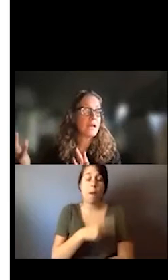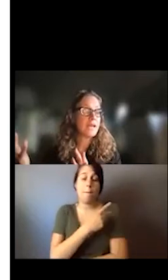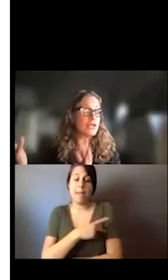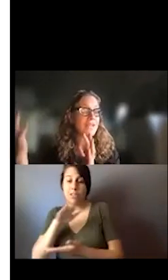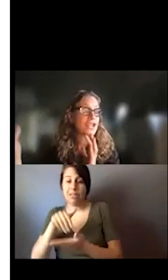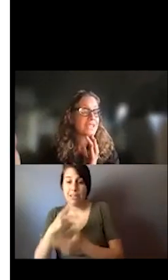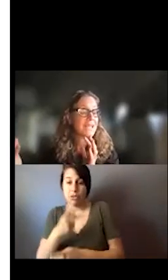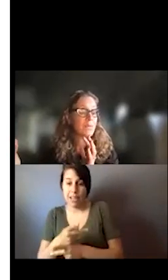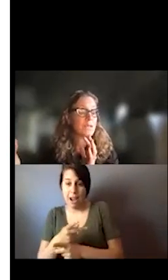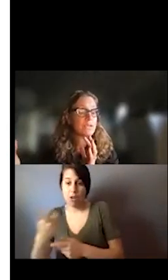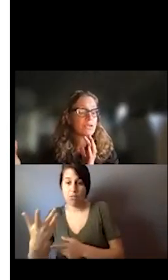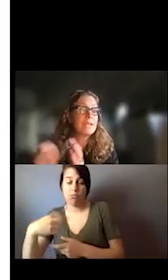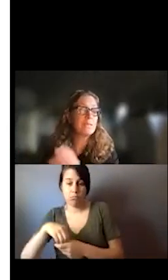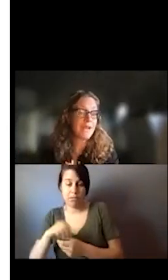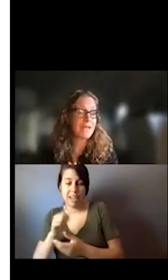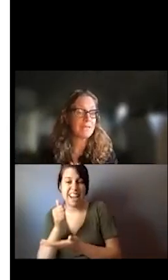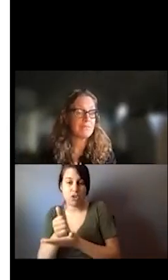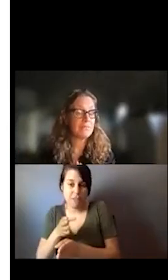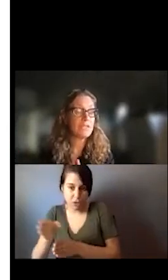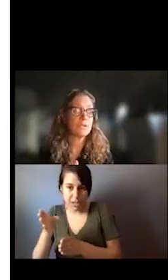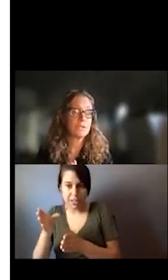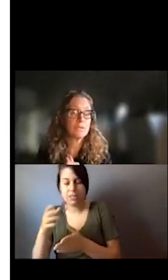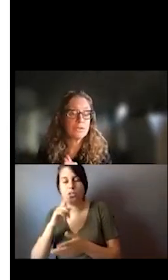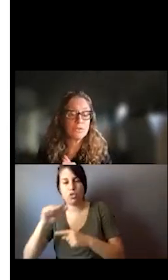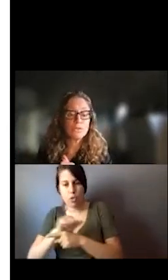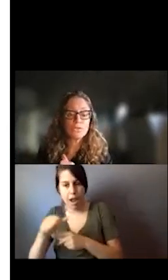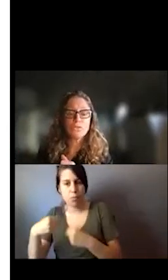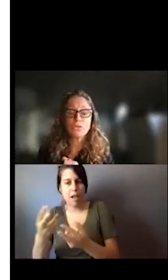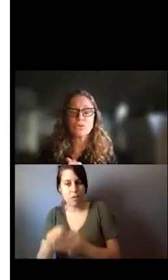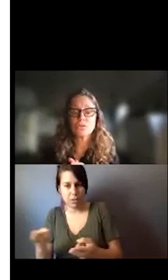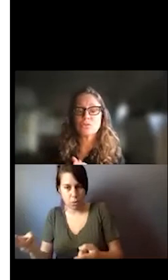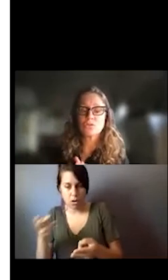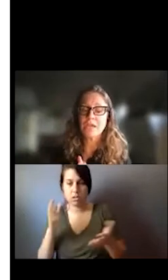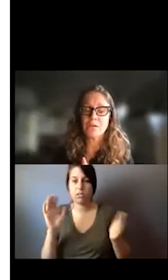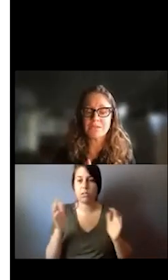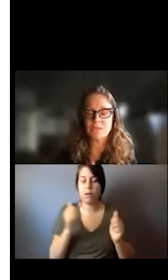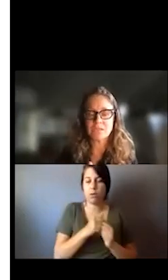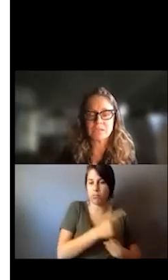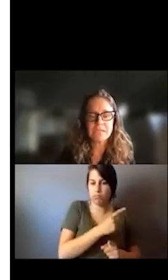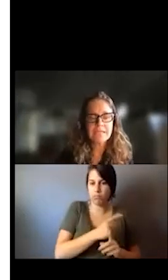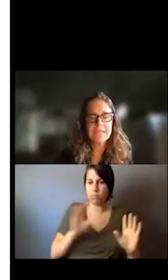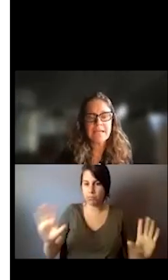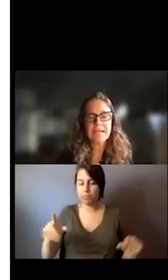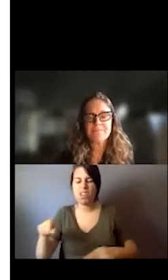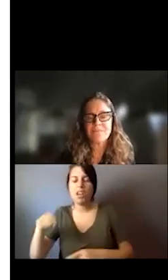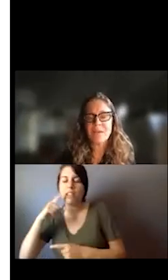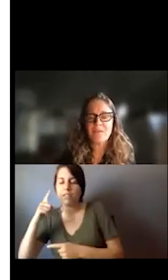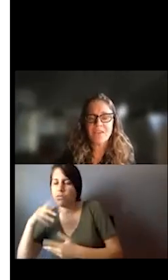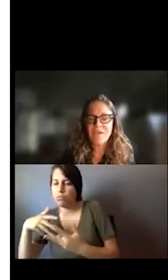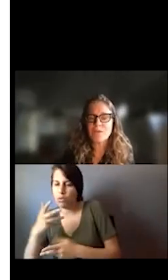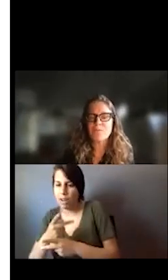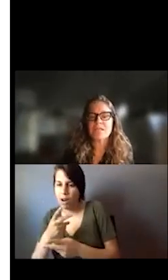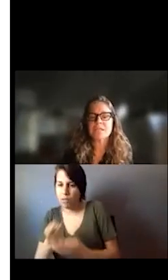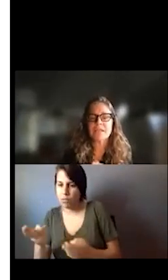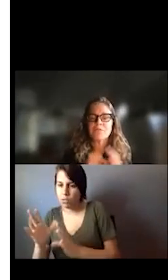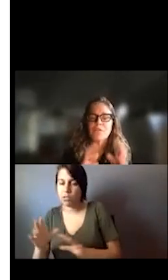a interventionist that was trained in providing resources for social care resources. And